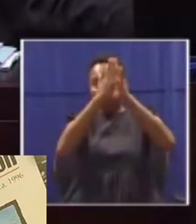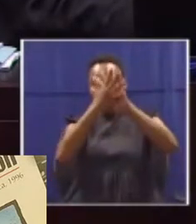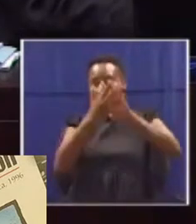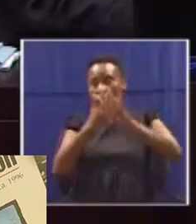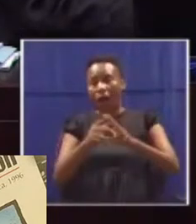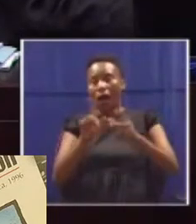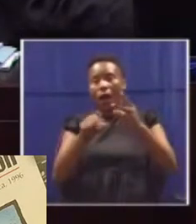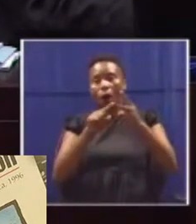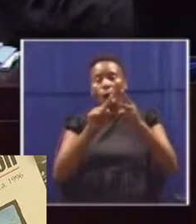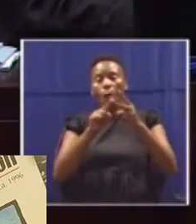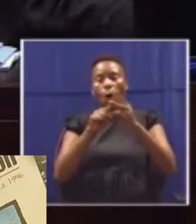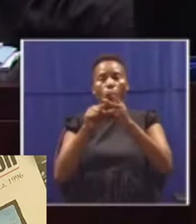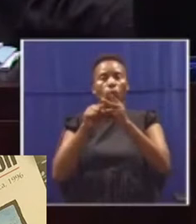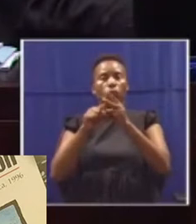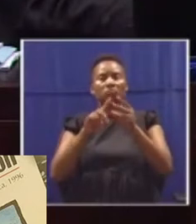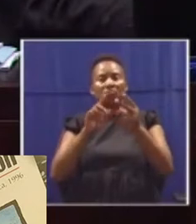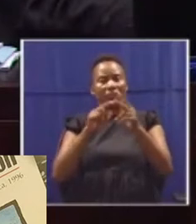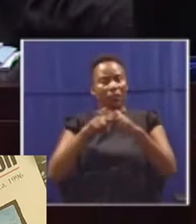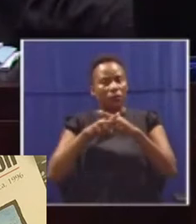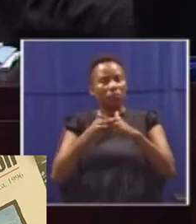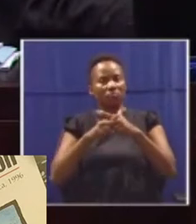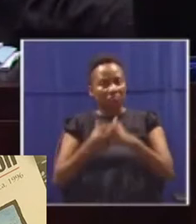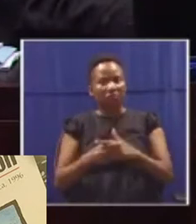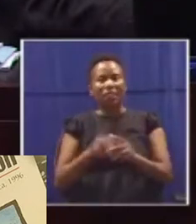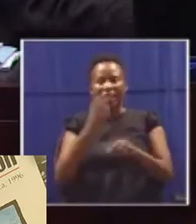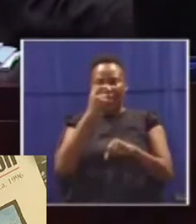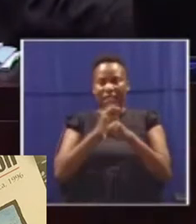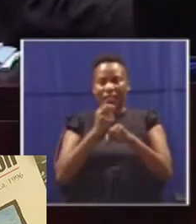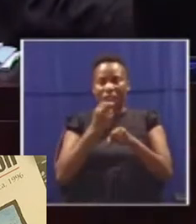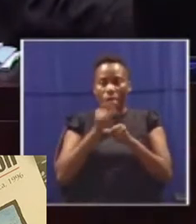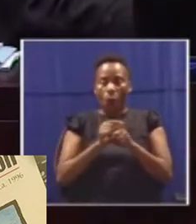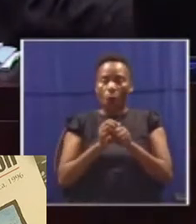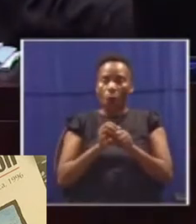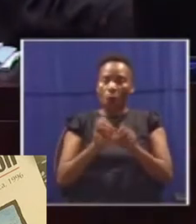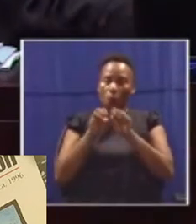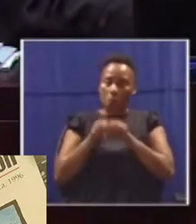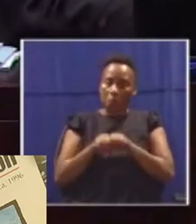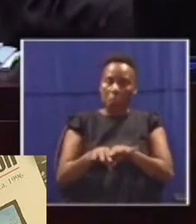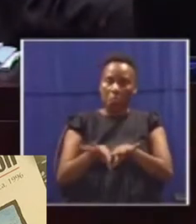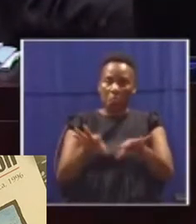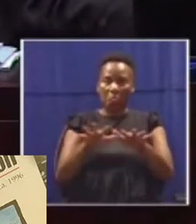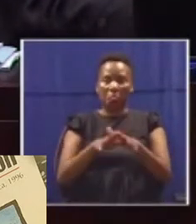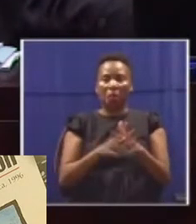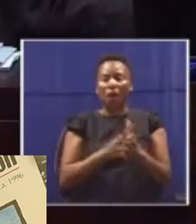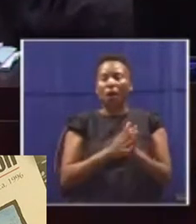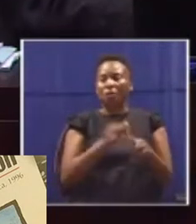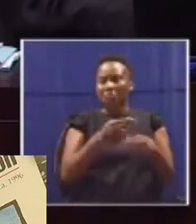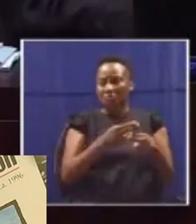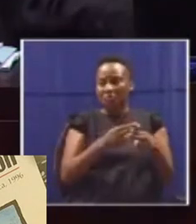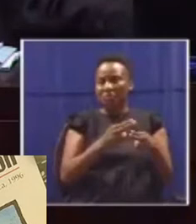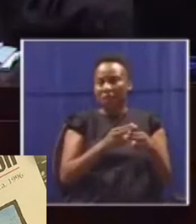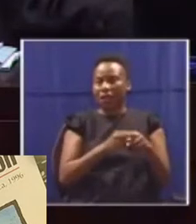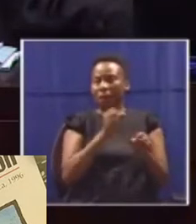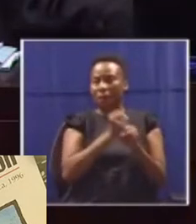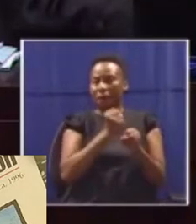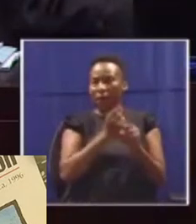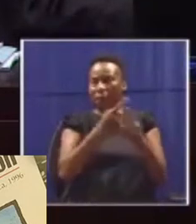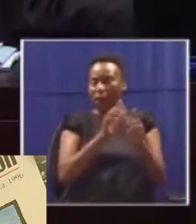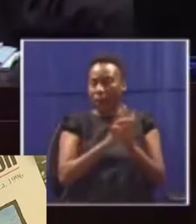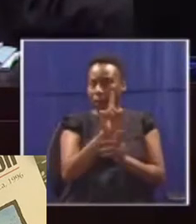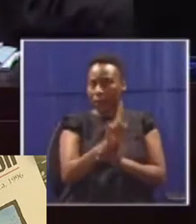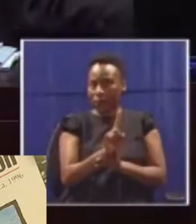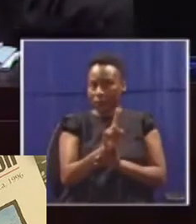equipment, the requirements for the disposal of waste generated by the